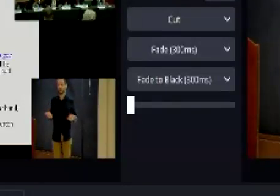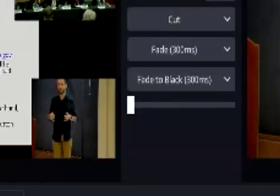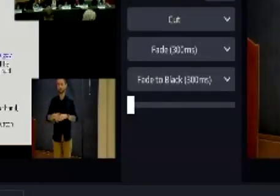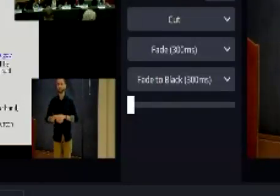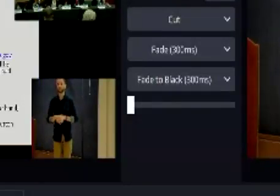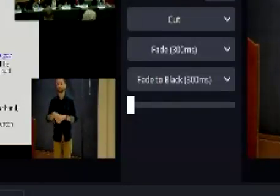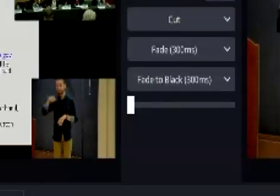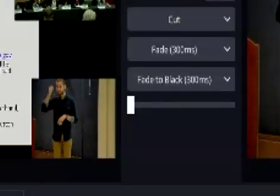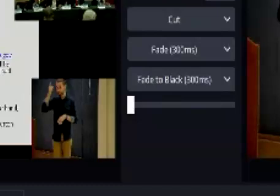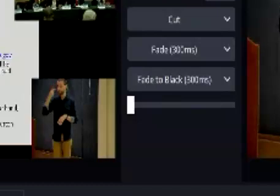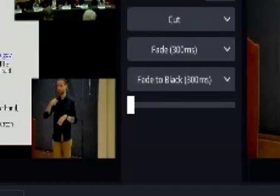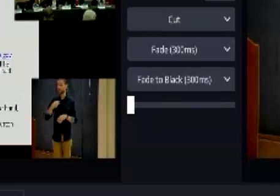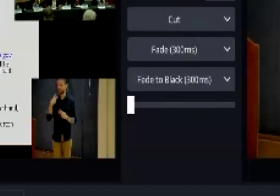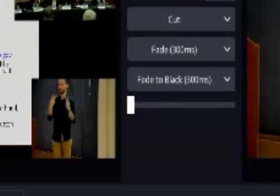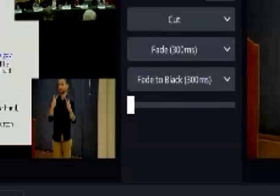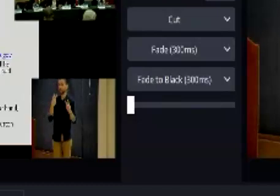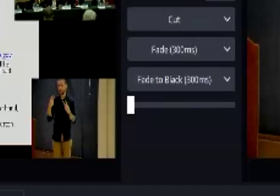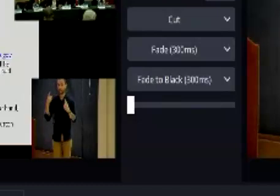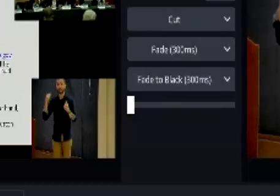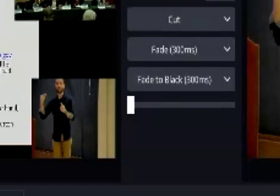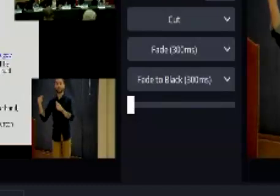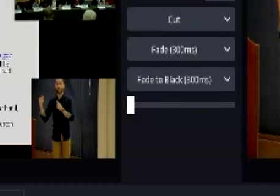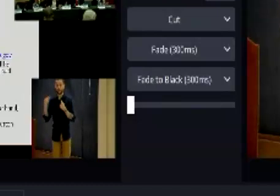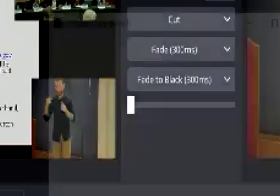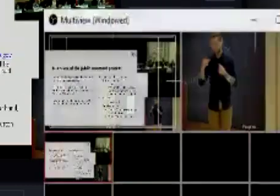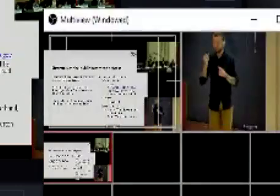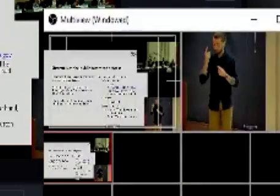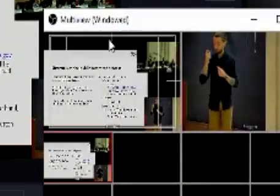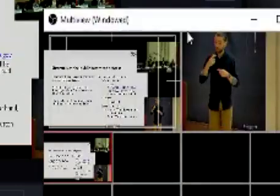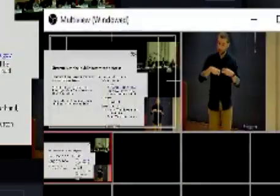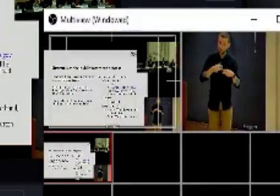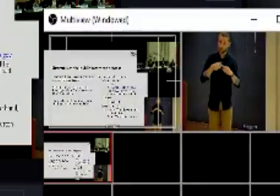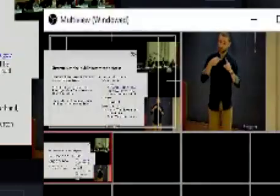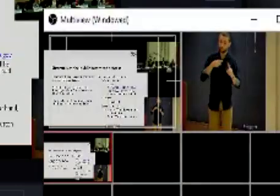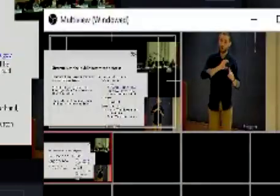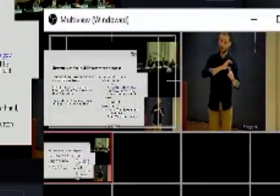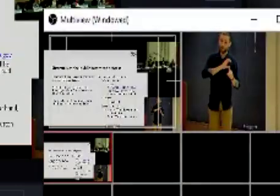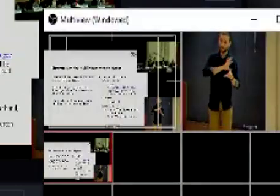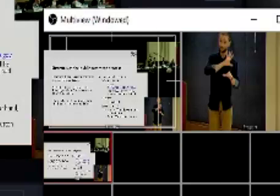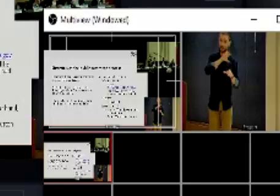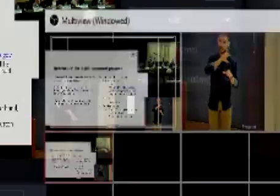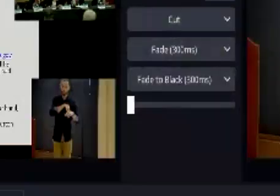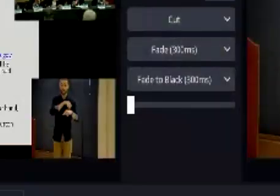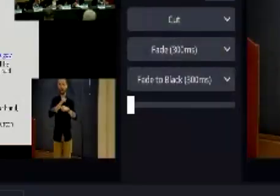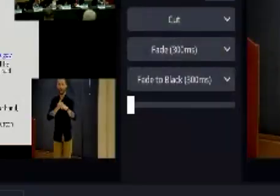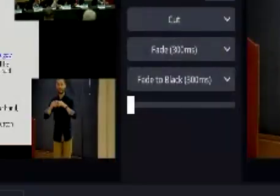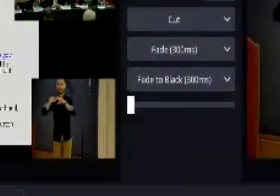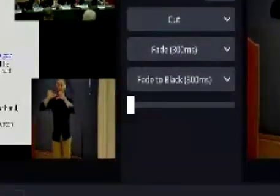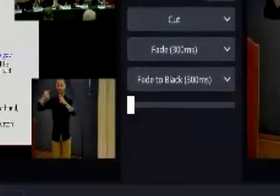We see and hear of not only issues with law enforcement engagement, but